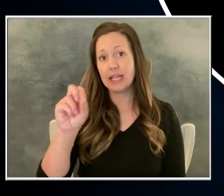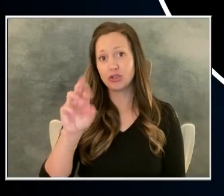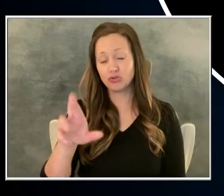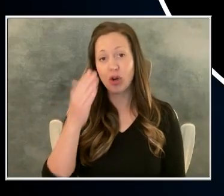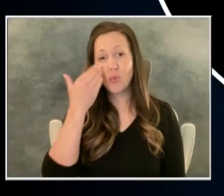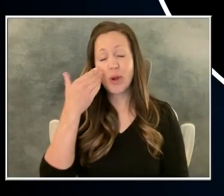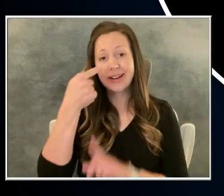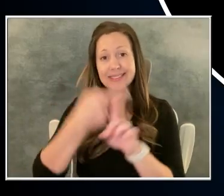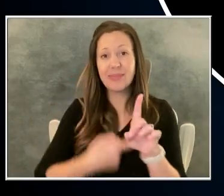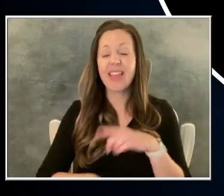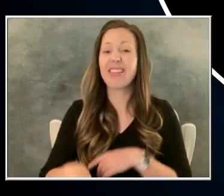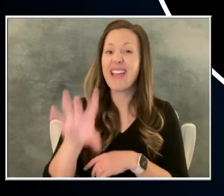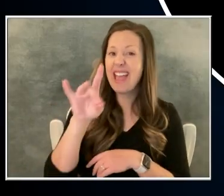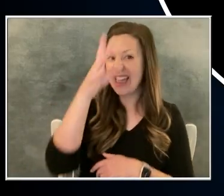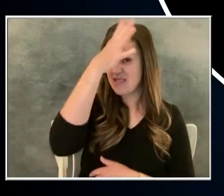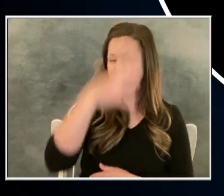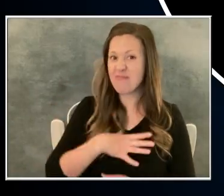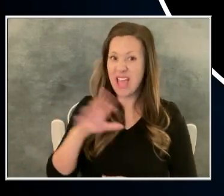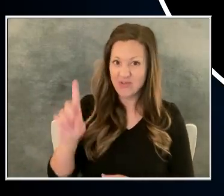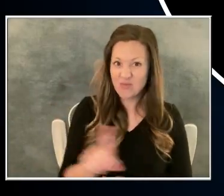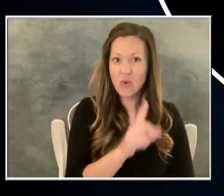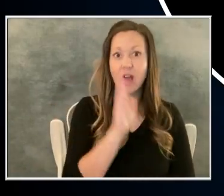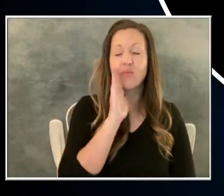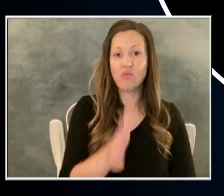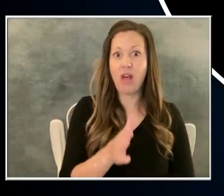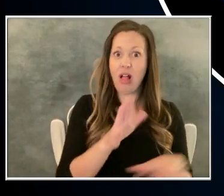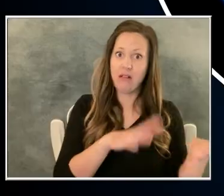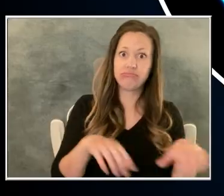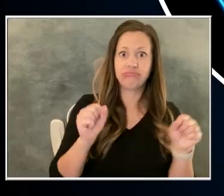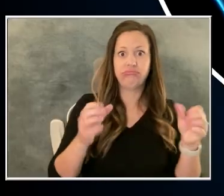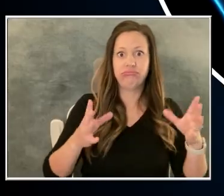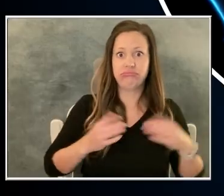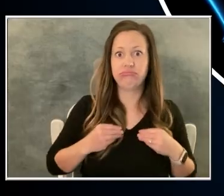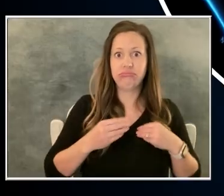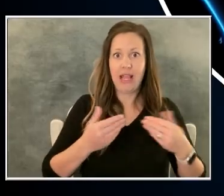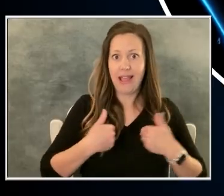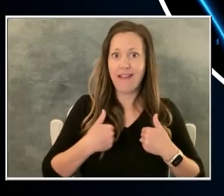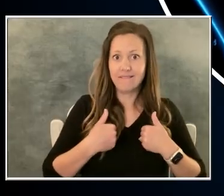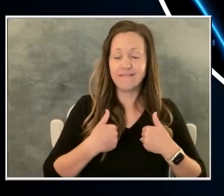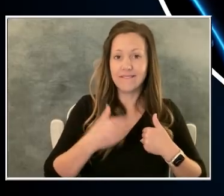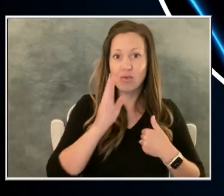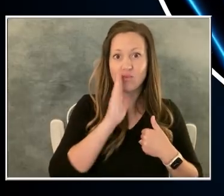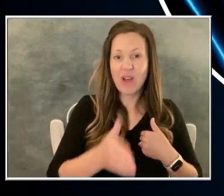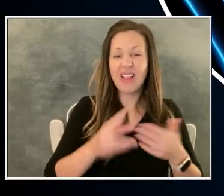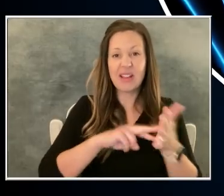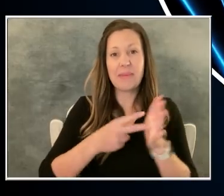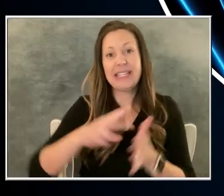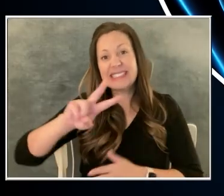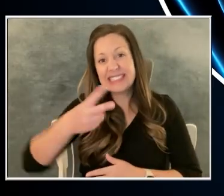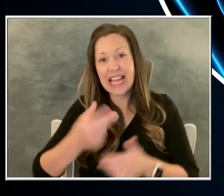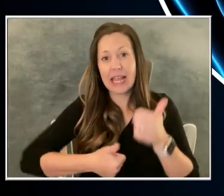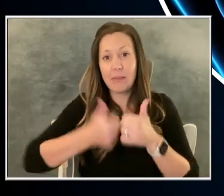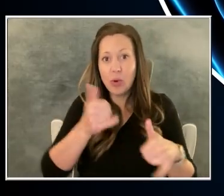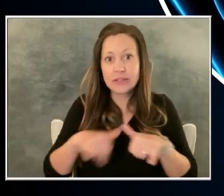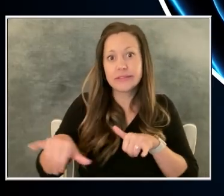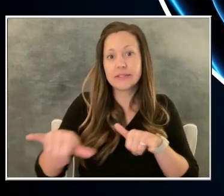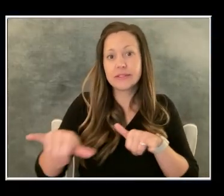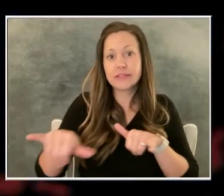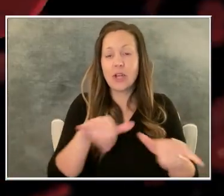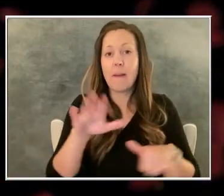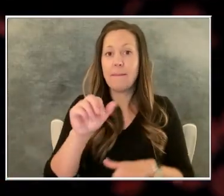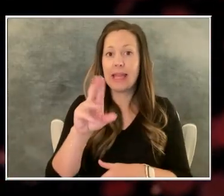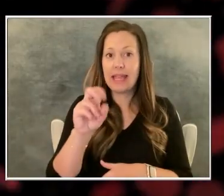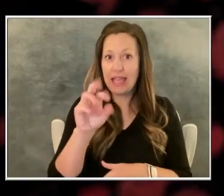their lifetime, making it the second most common cancer among men behind skin cancer. The good news is it's